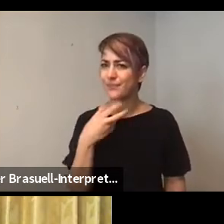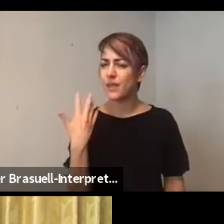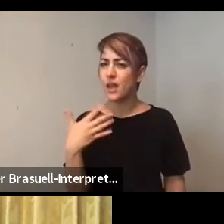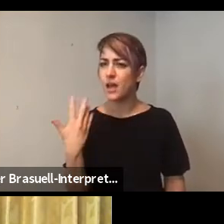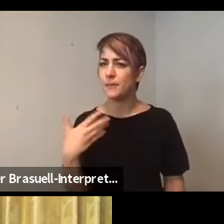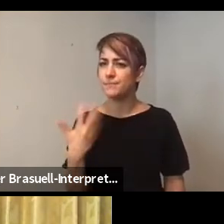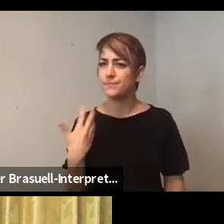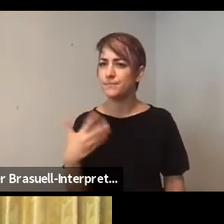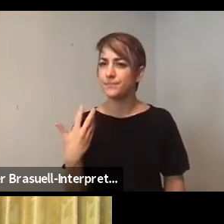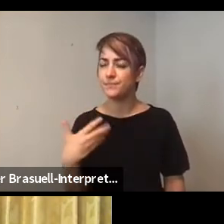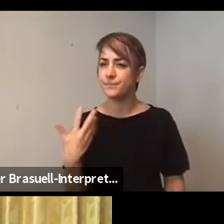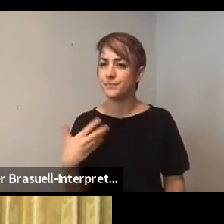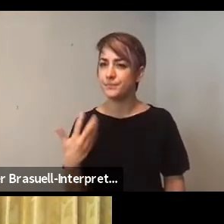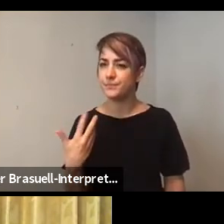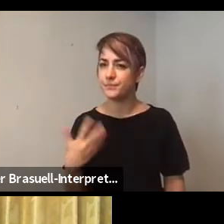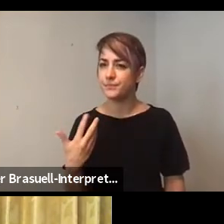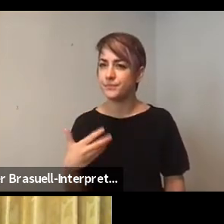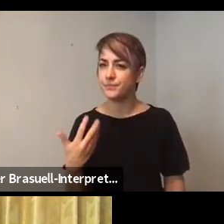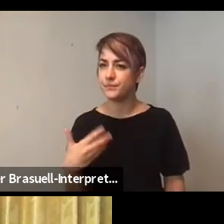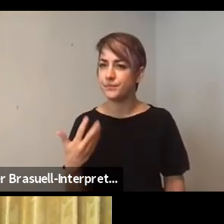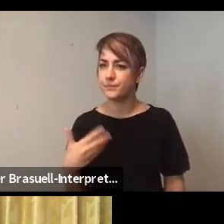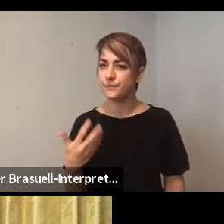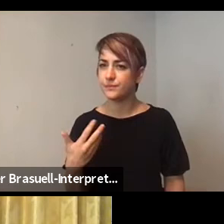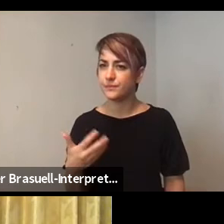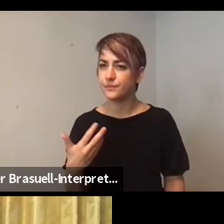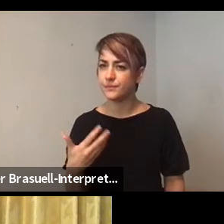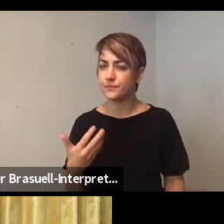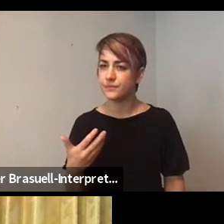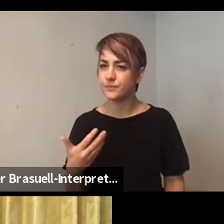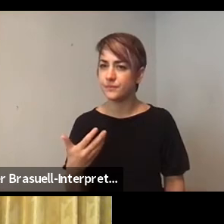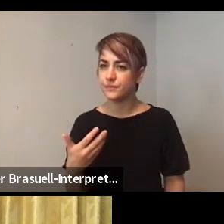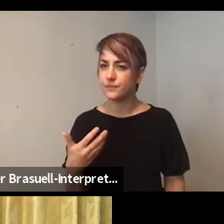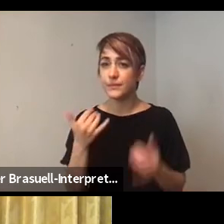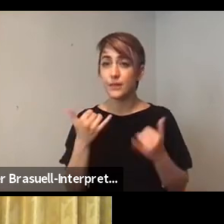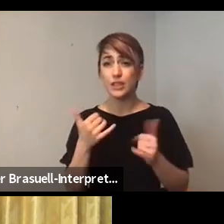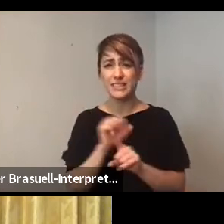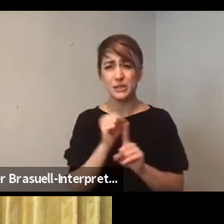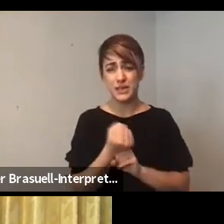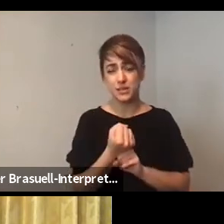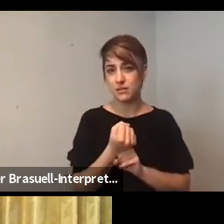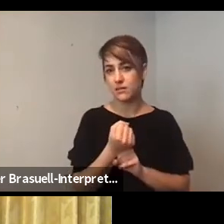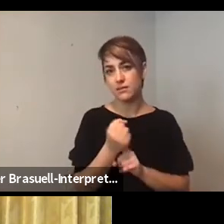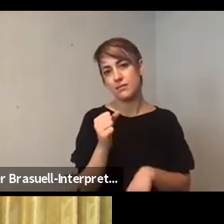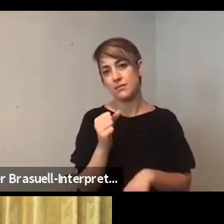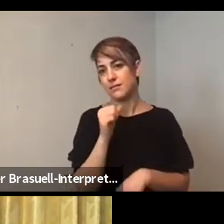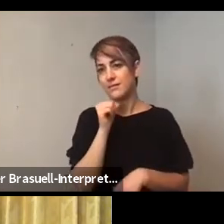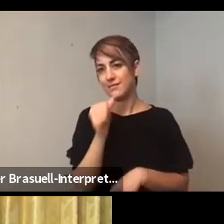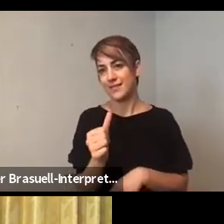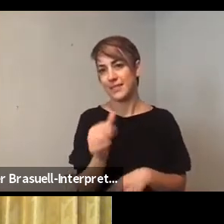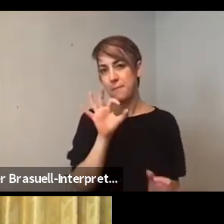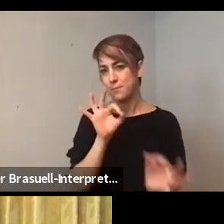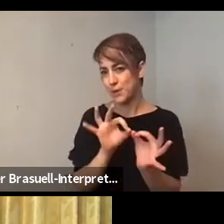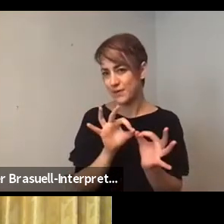that is not going to be the situation that we want to have. But I don't like this.